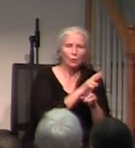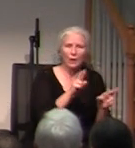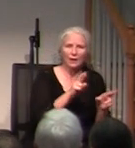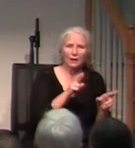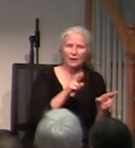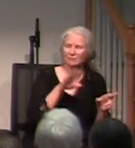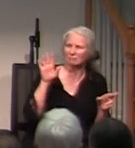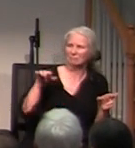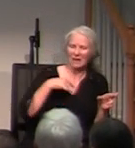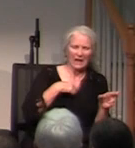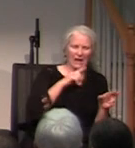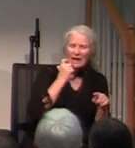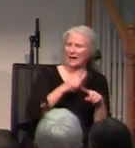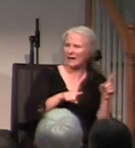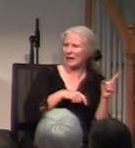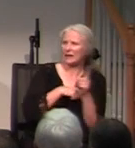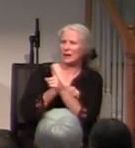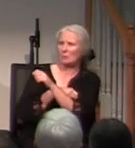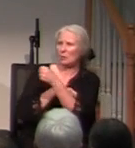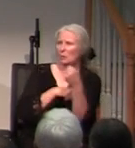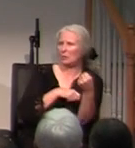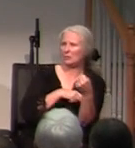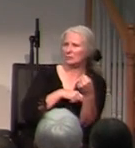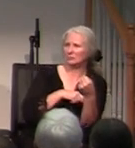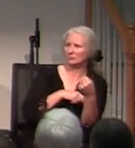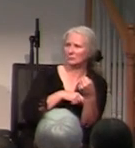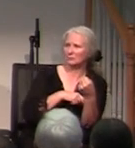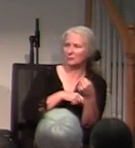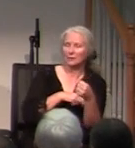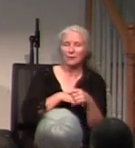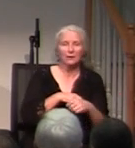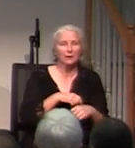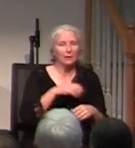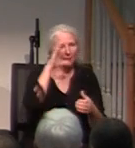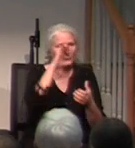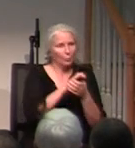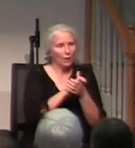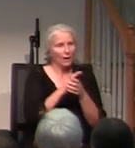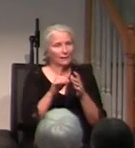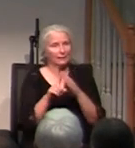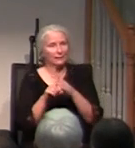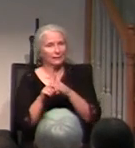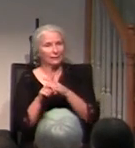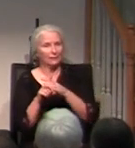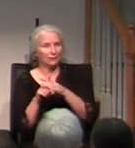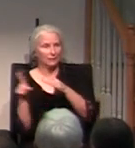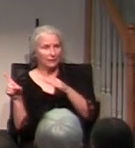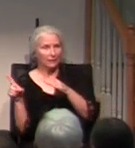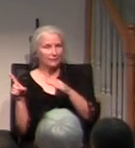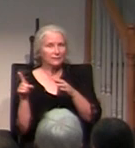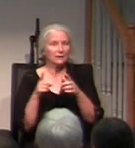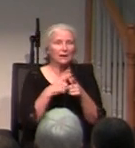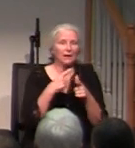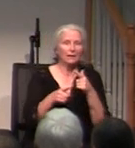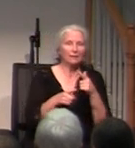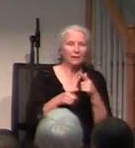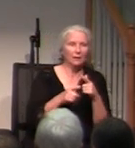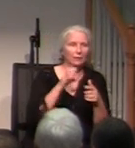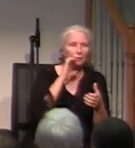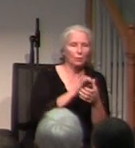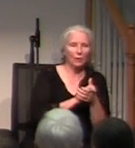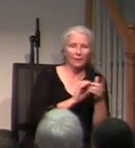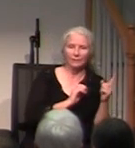And he actually leaves. And then she's out looking for him. And there are